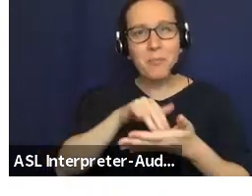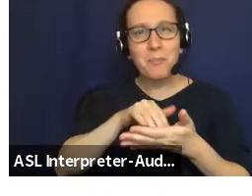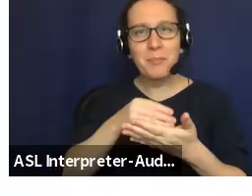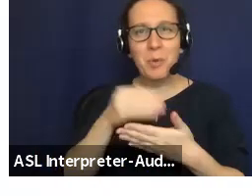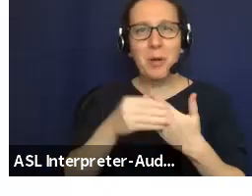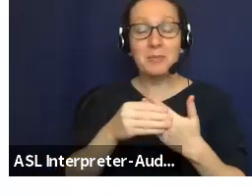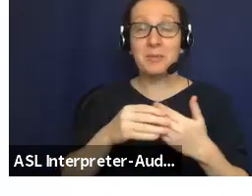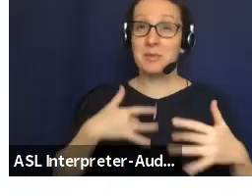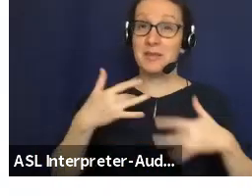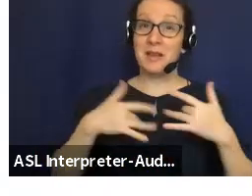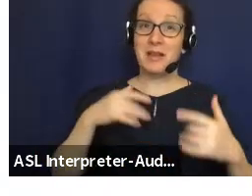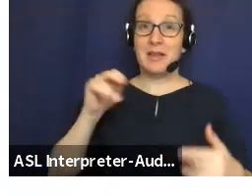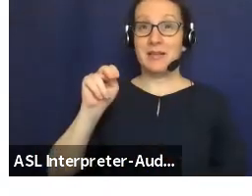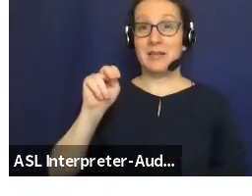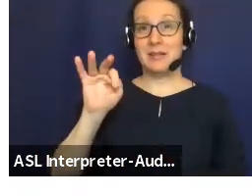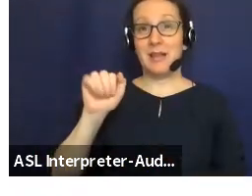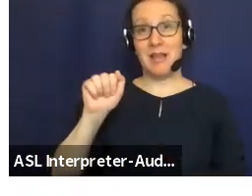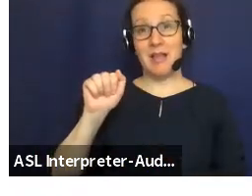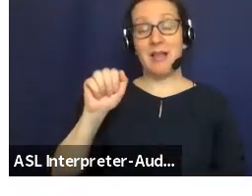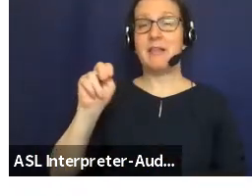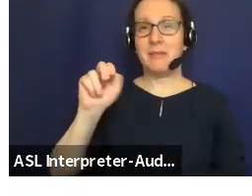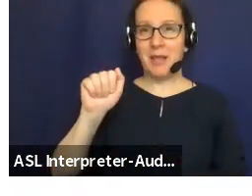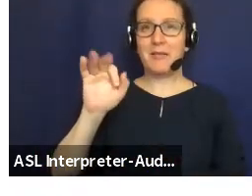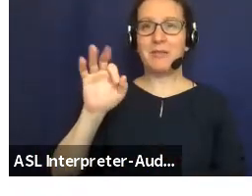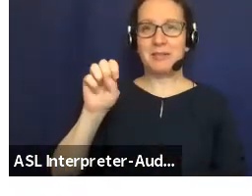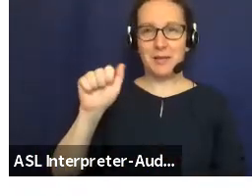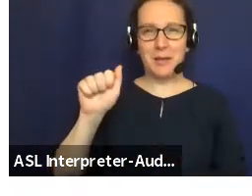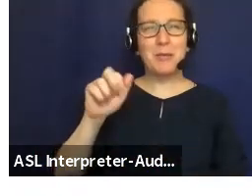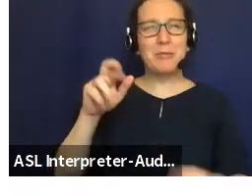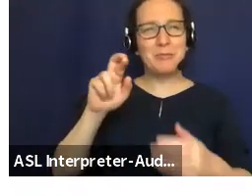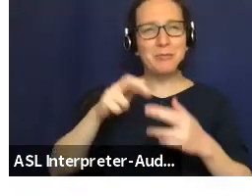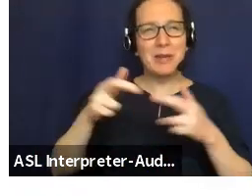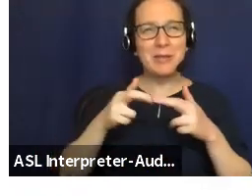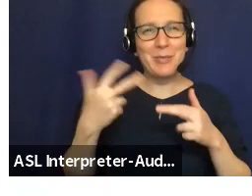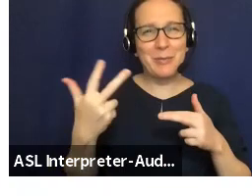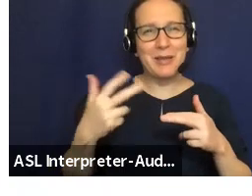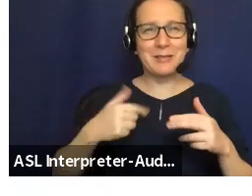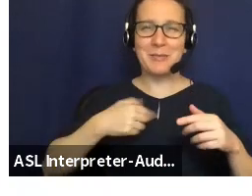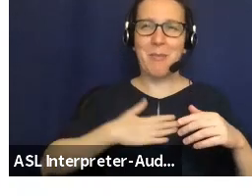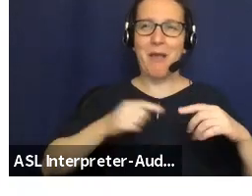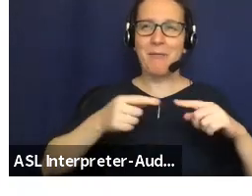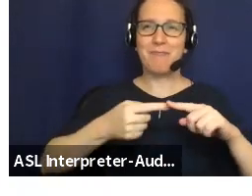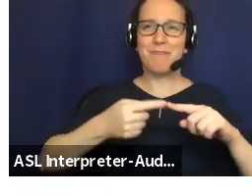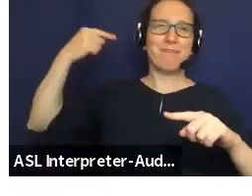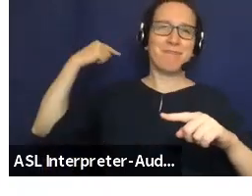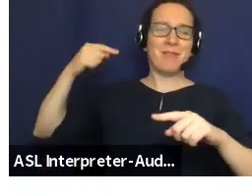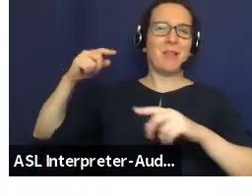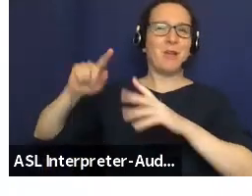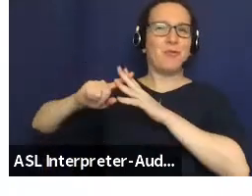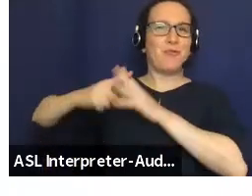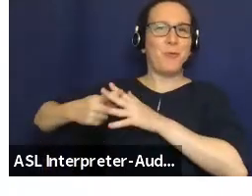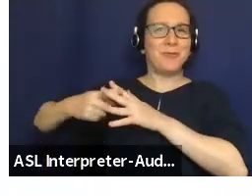roots into the international education career, my international education career began. So really excited to join all of